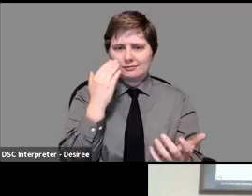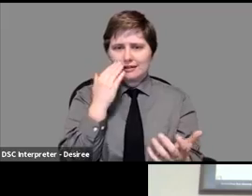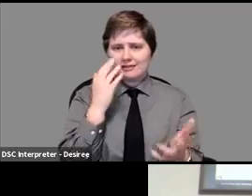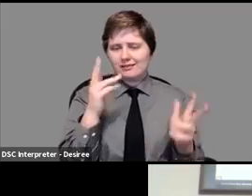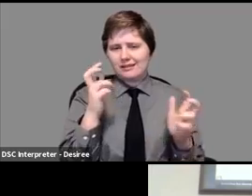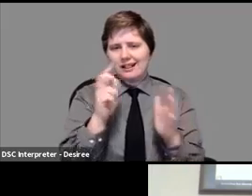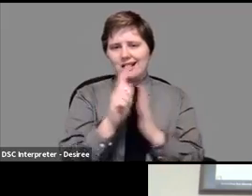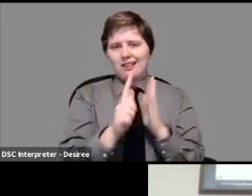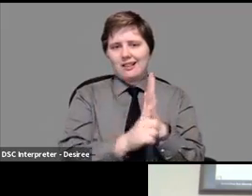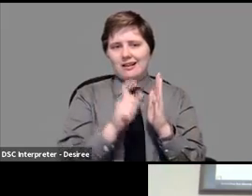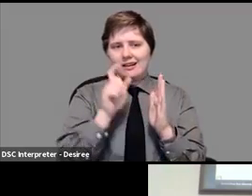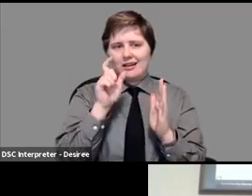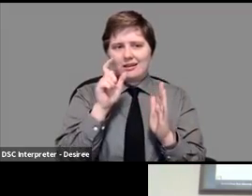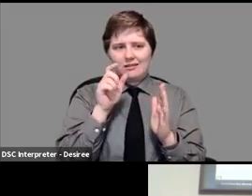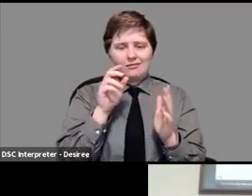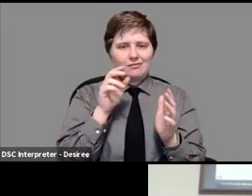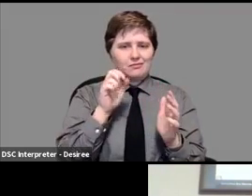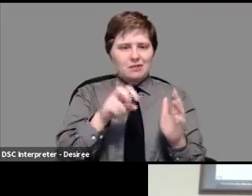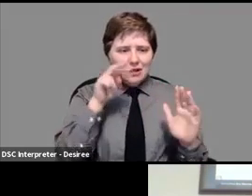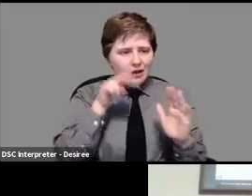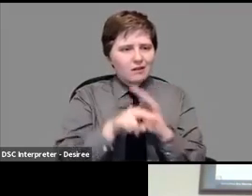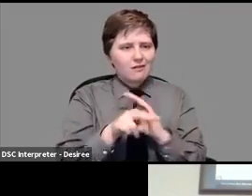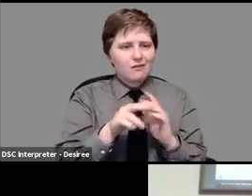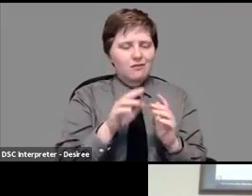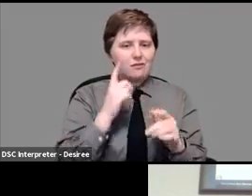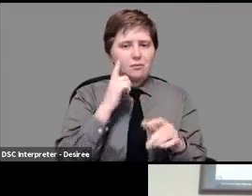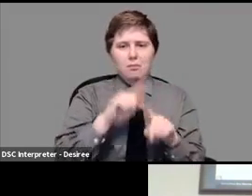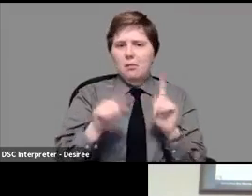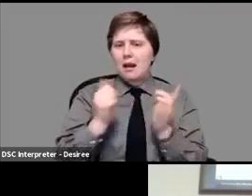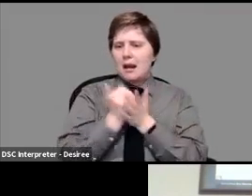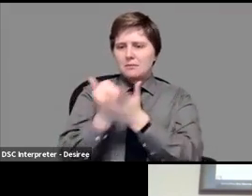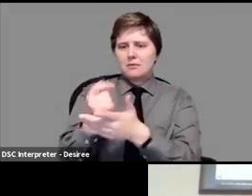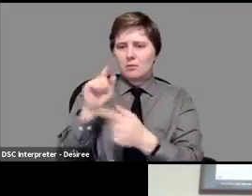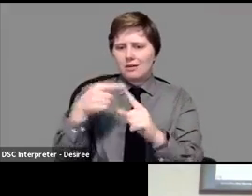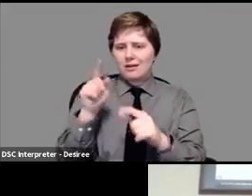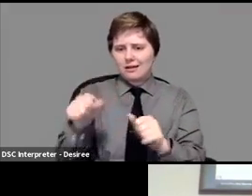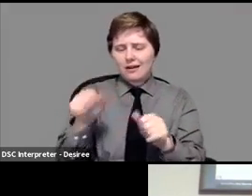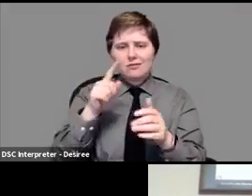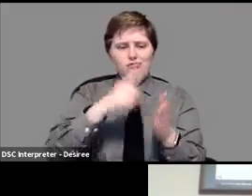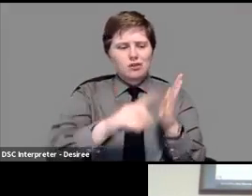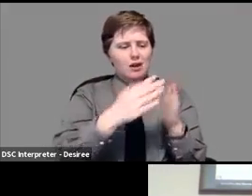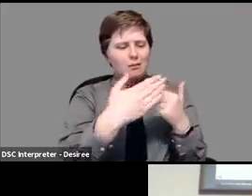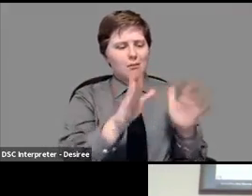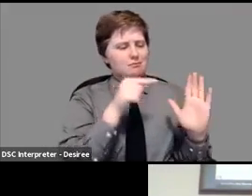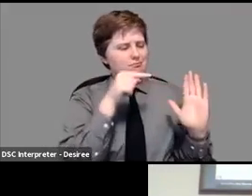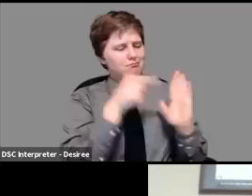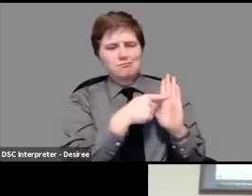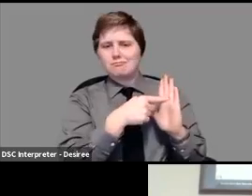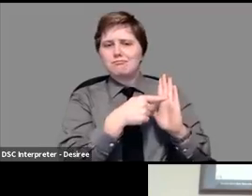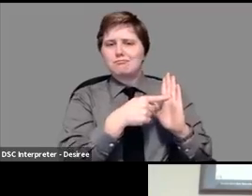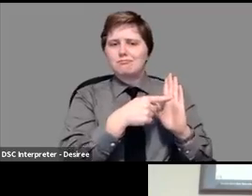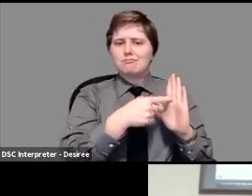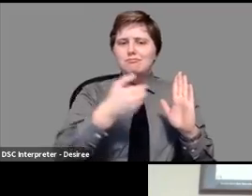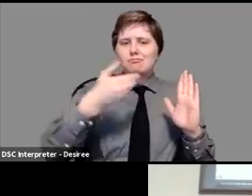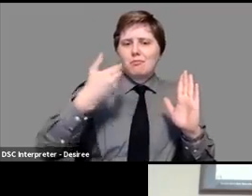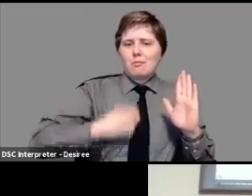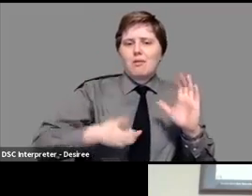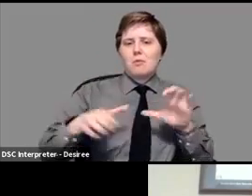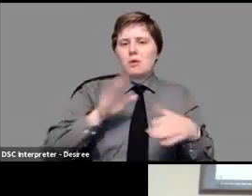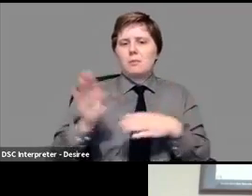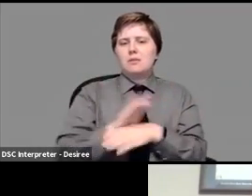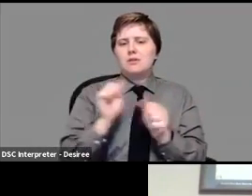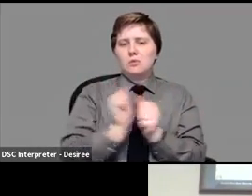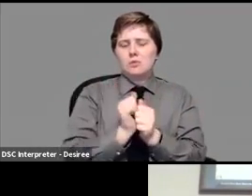legally has to look for an MBE or et cetera, but it helps them when they can check a box and say that we're doing business